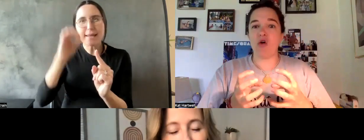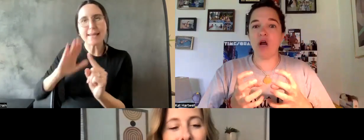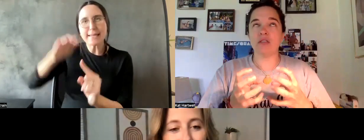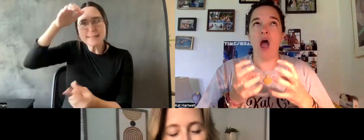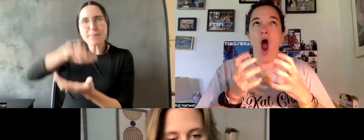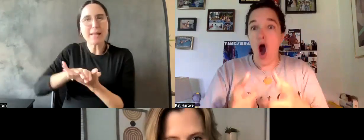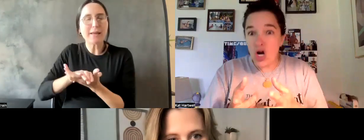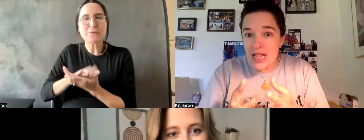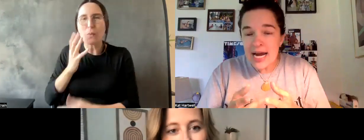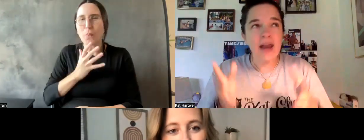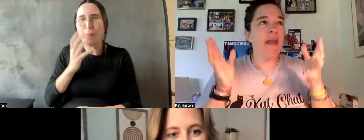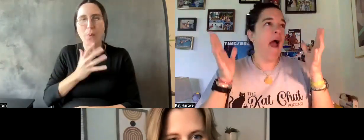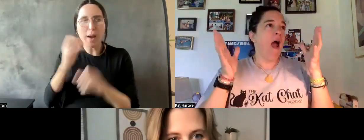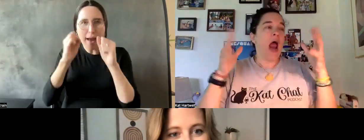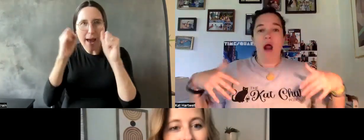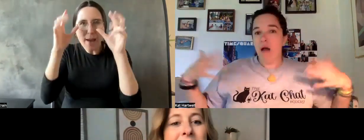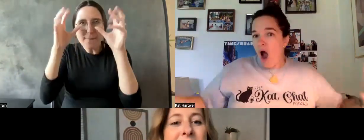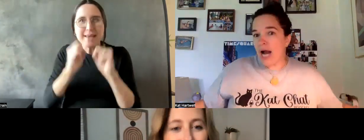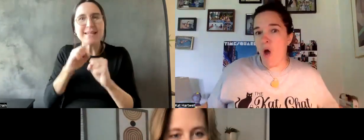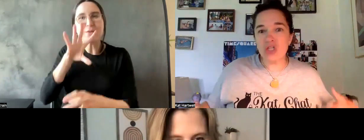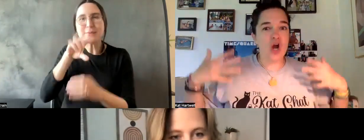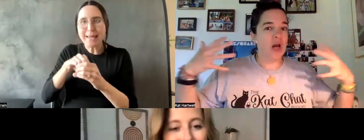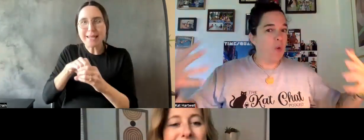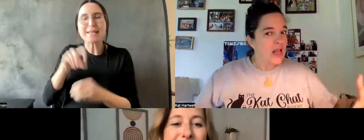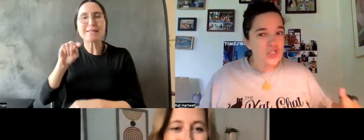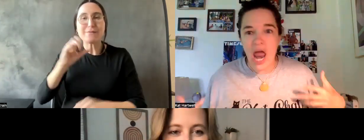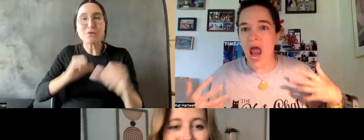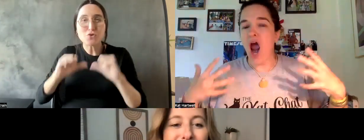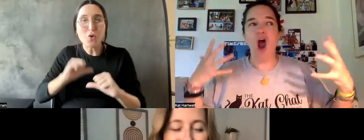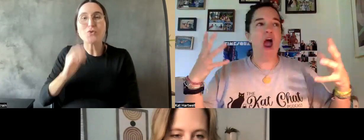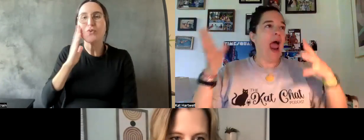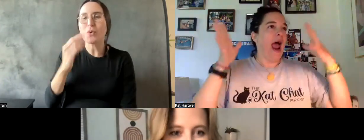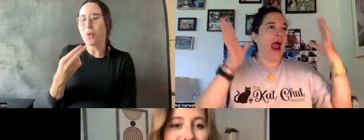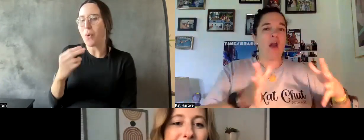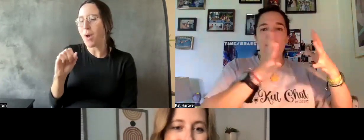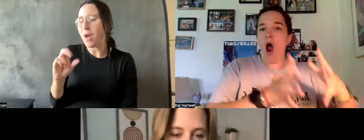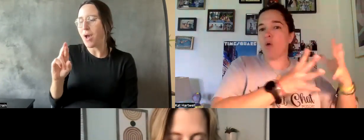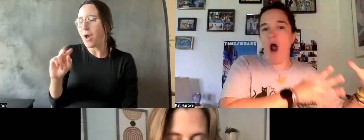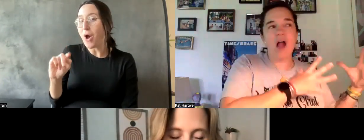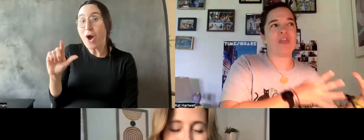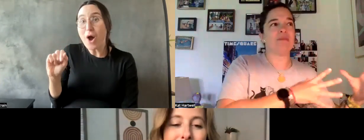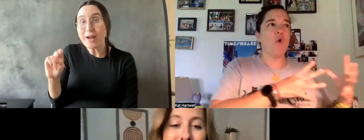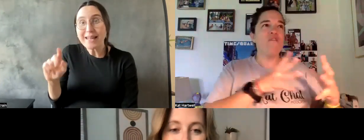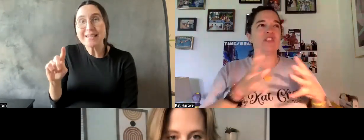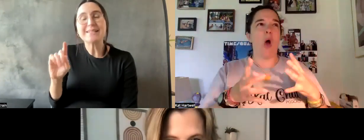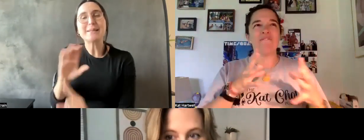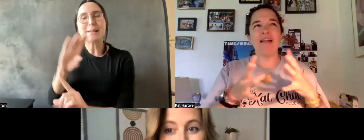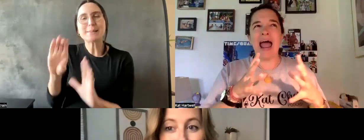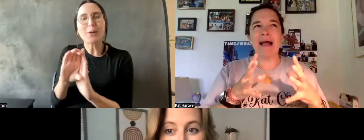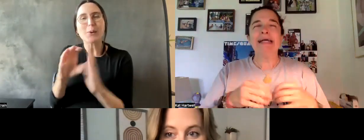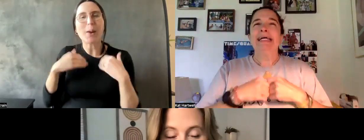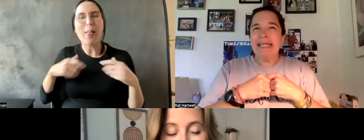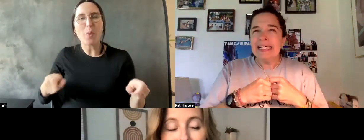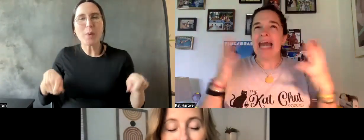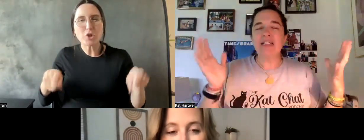the student, Heartland, Cancer in a Wheelchair, and along with all of these movies. So I felt